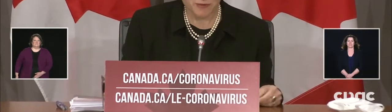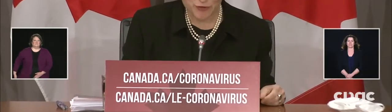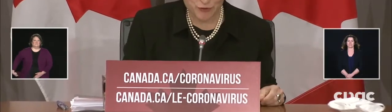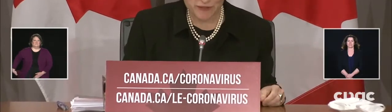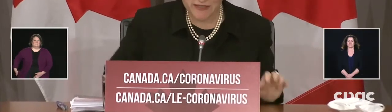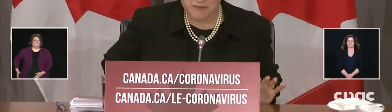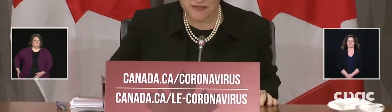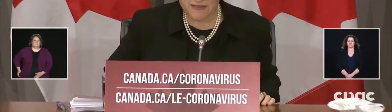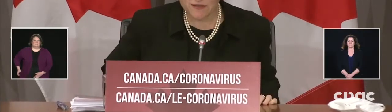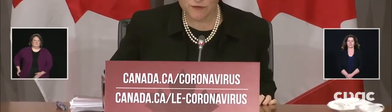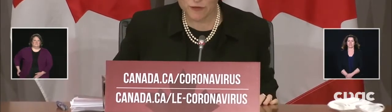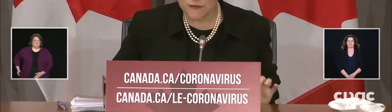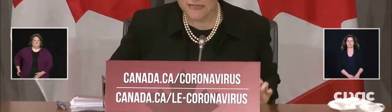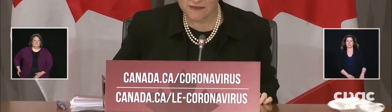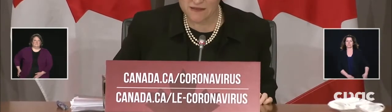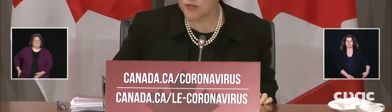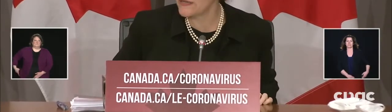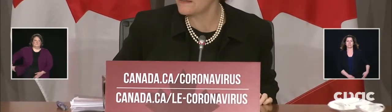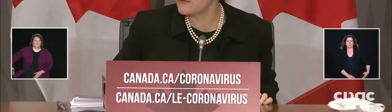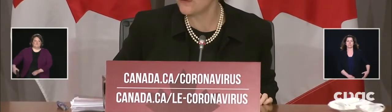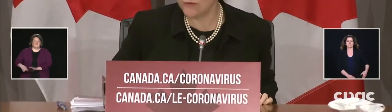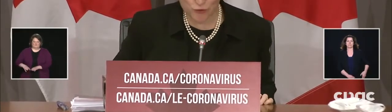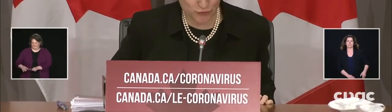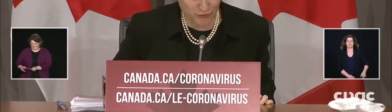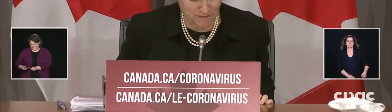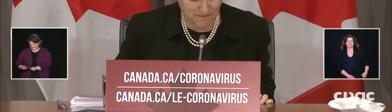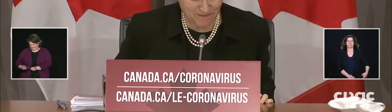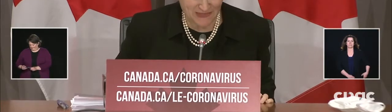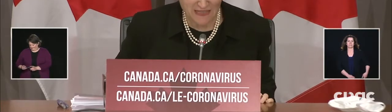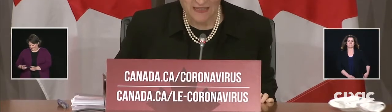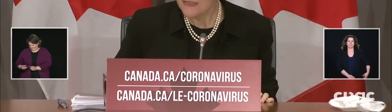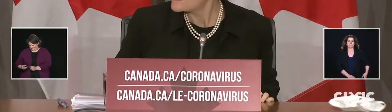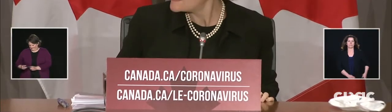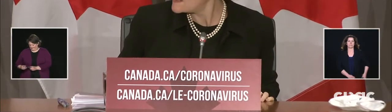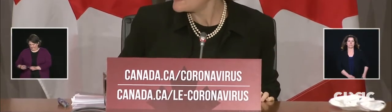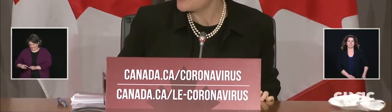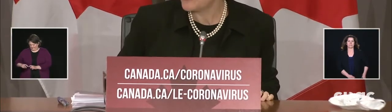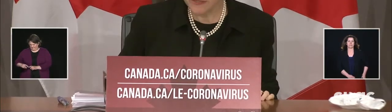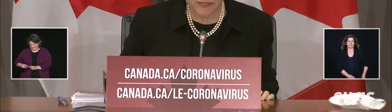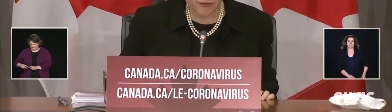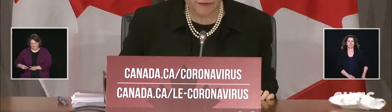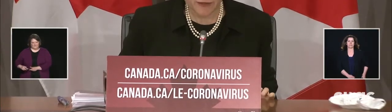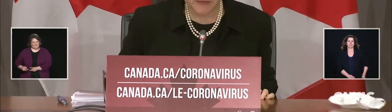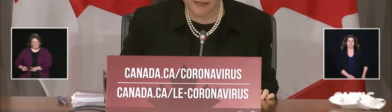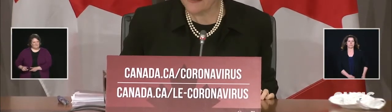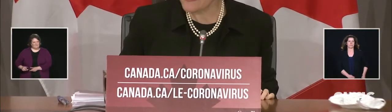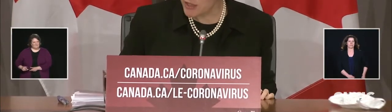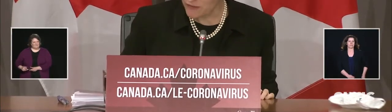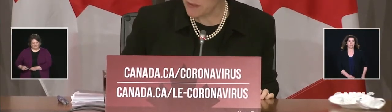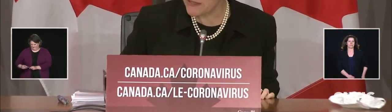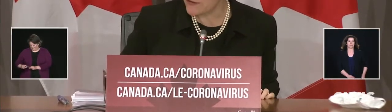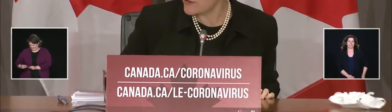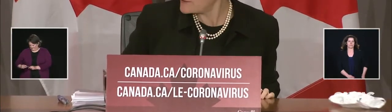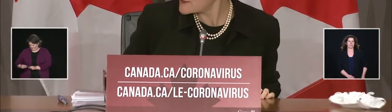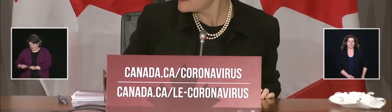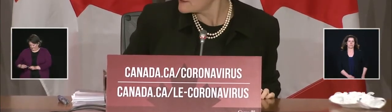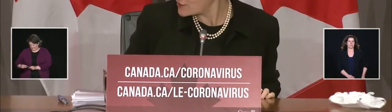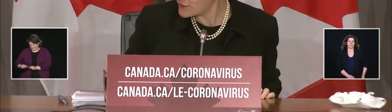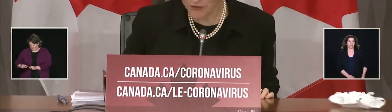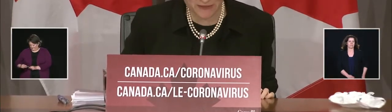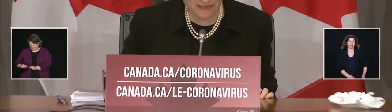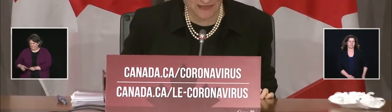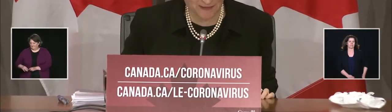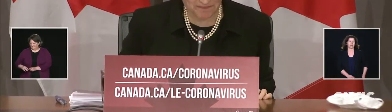OK, bonjour et merci de vous être joints à nous aujourd'hui. Today we will hear from Canada's Chief Public Health